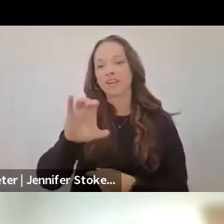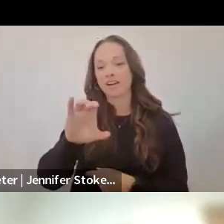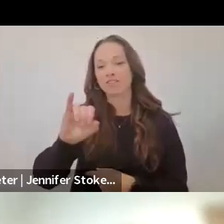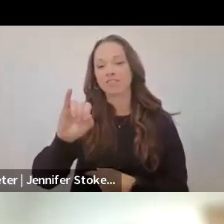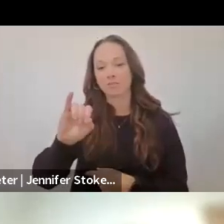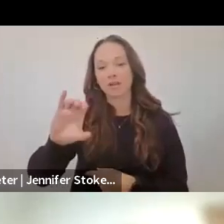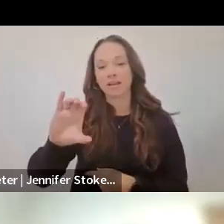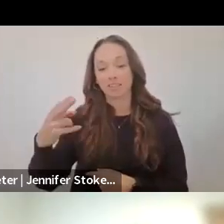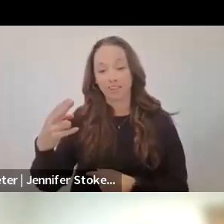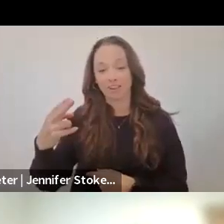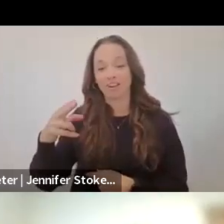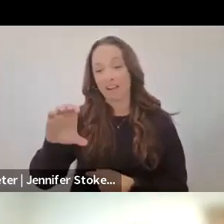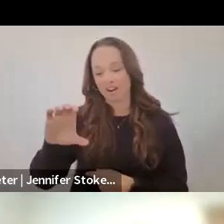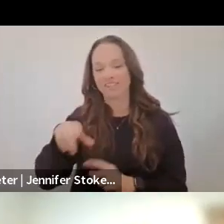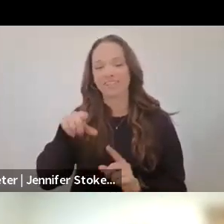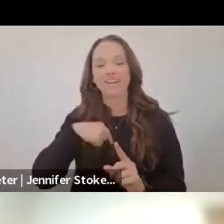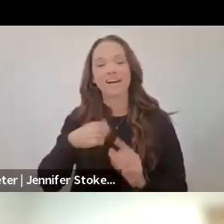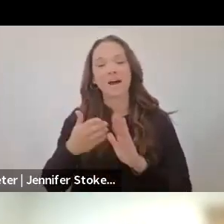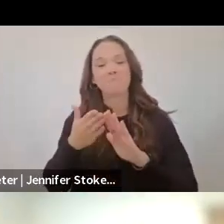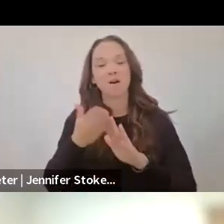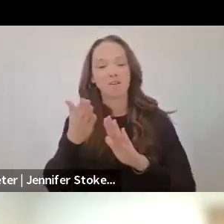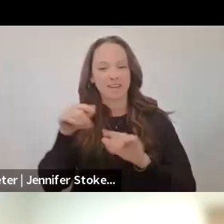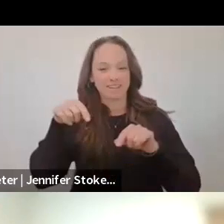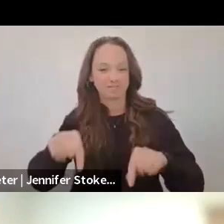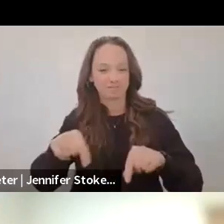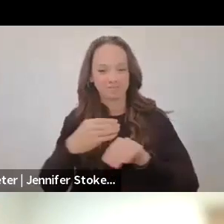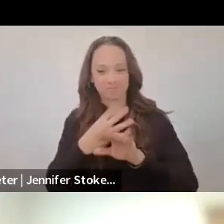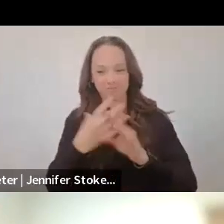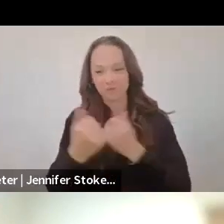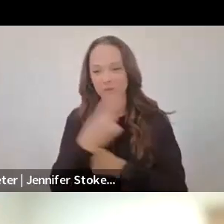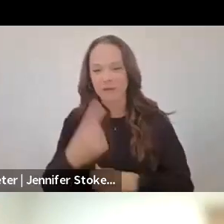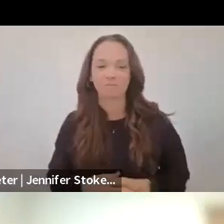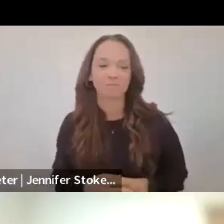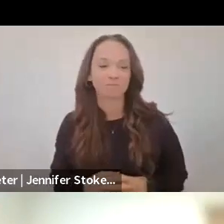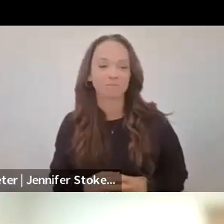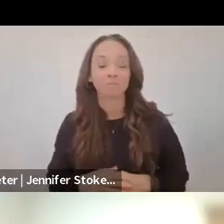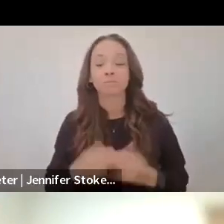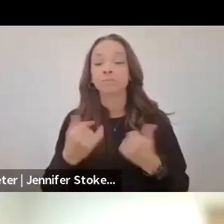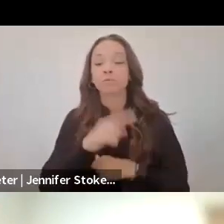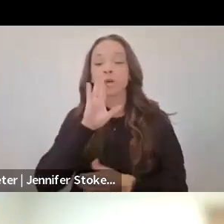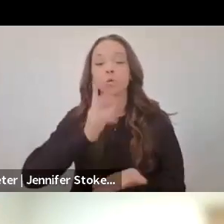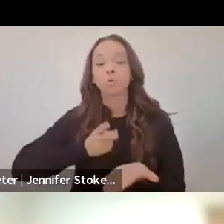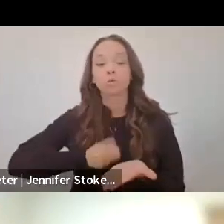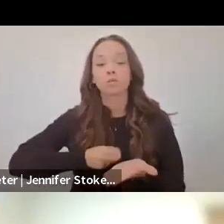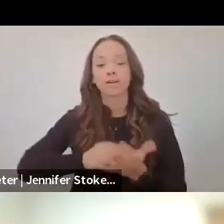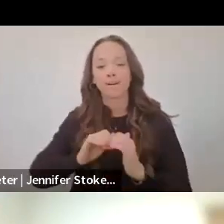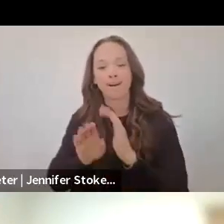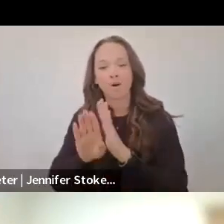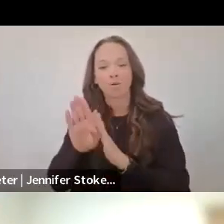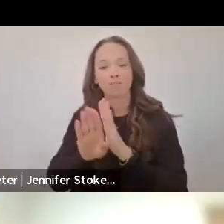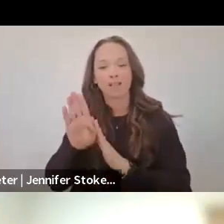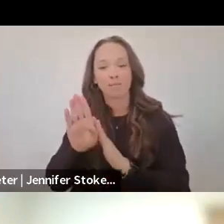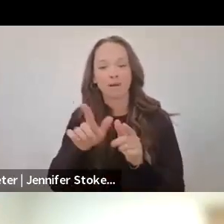Healthcare, and I will be your moderator today. Today's discussion will be about how to develop a language